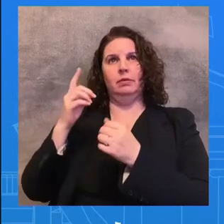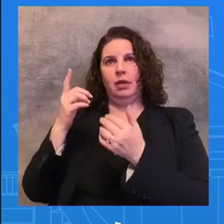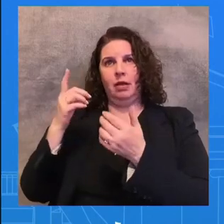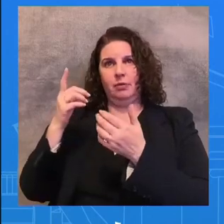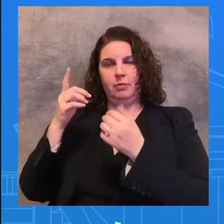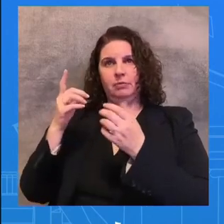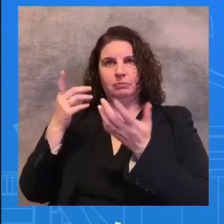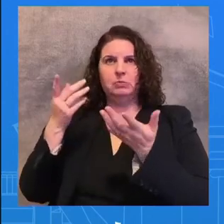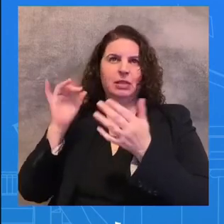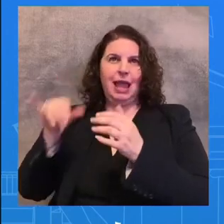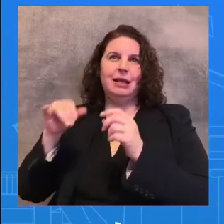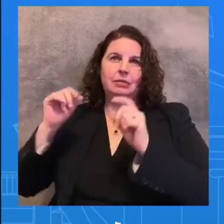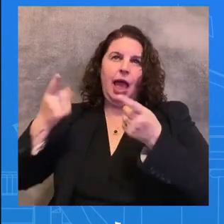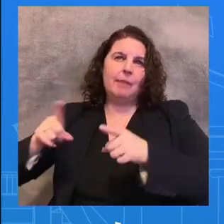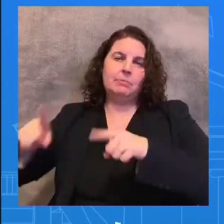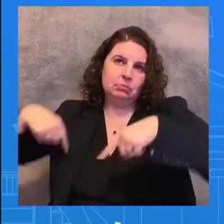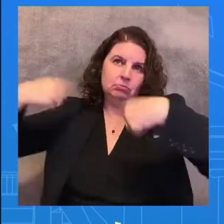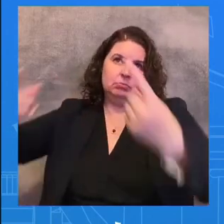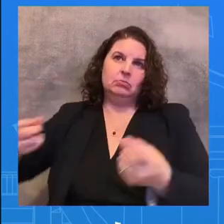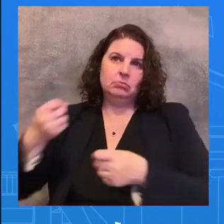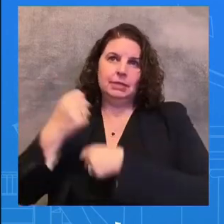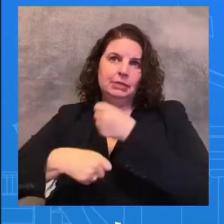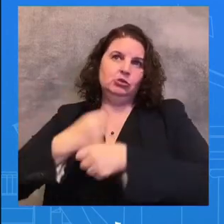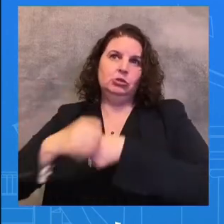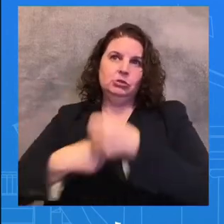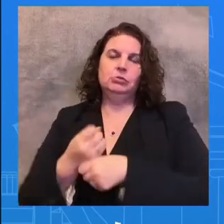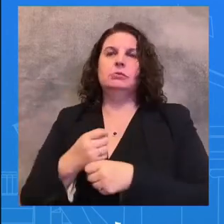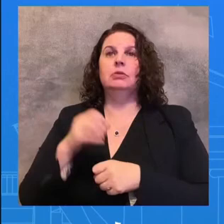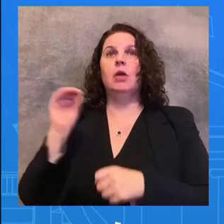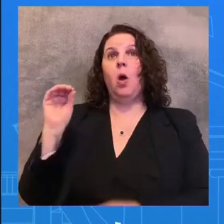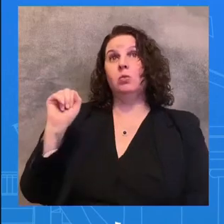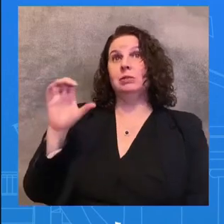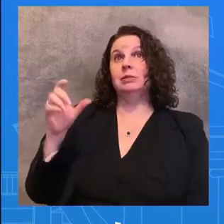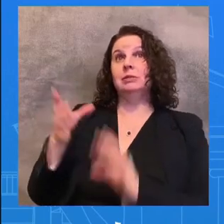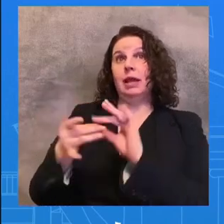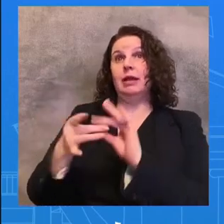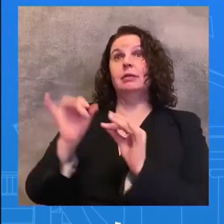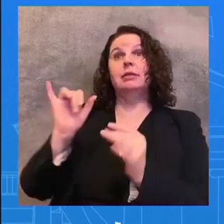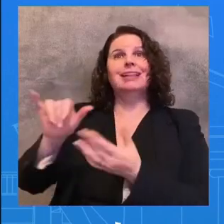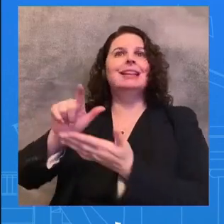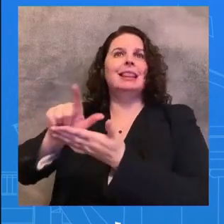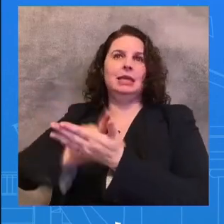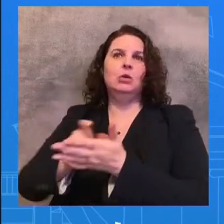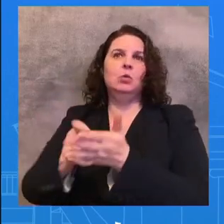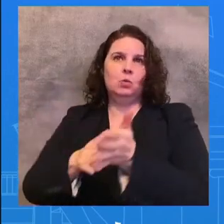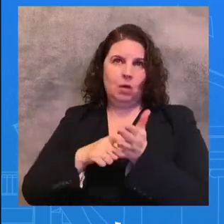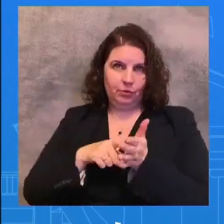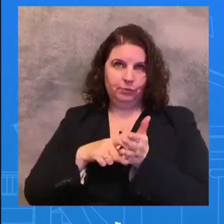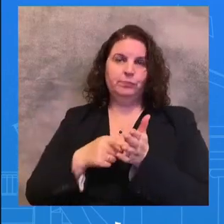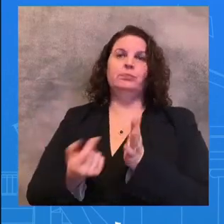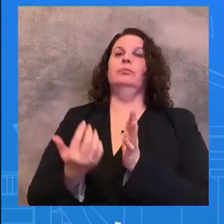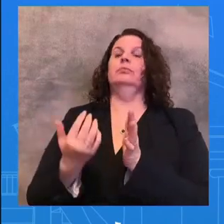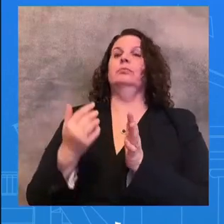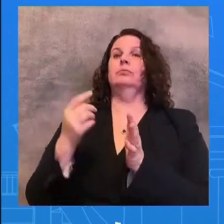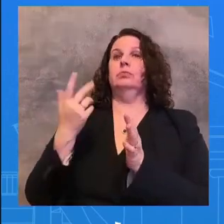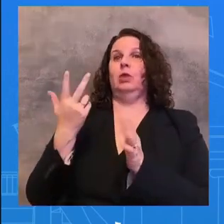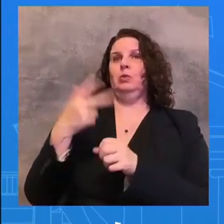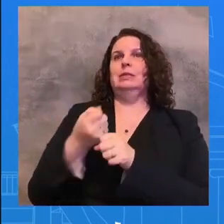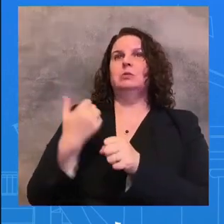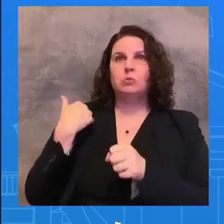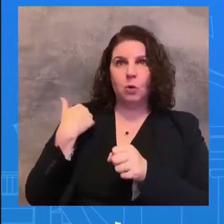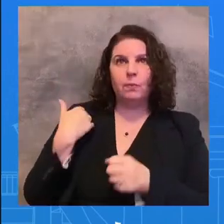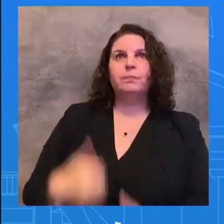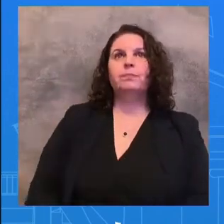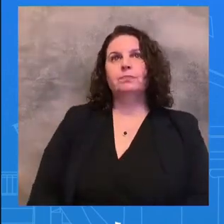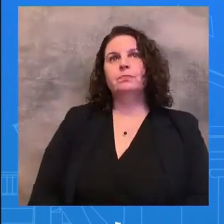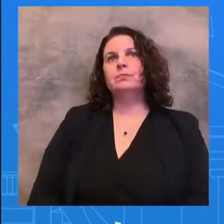was legally required in 2021. So we're not aware of any changes in the law